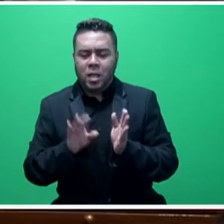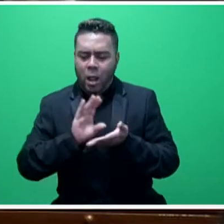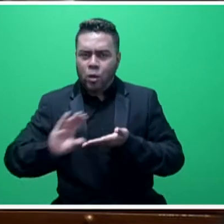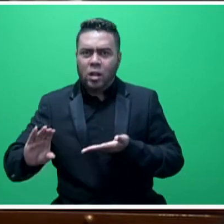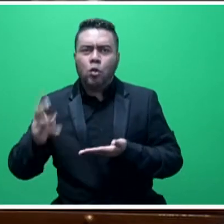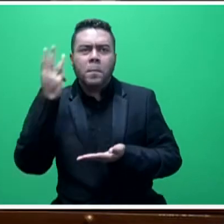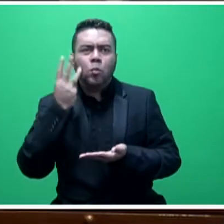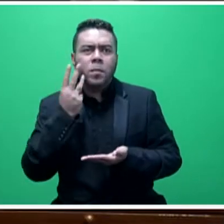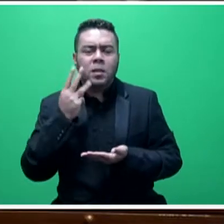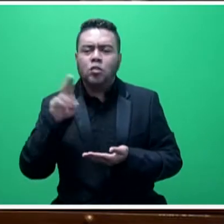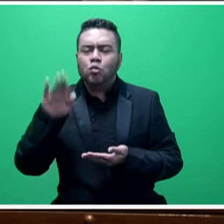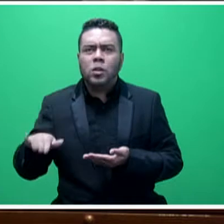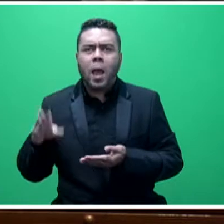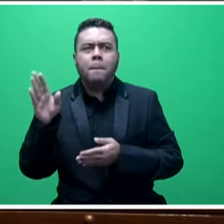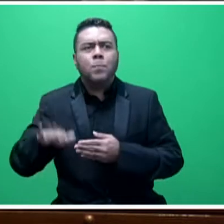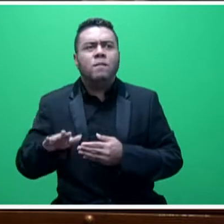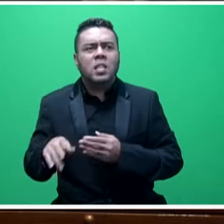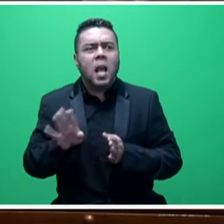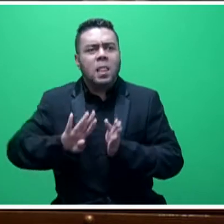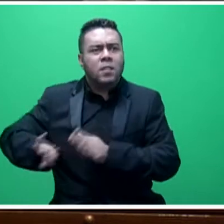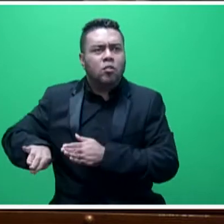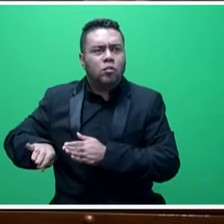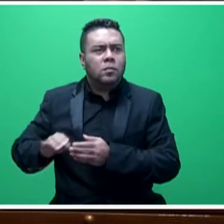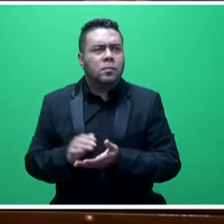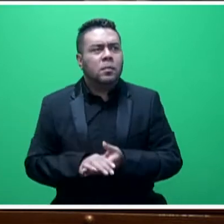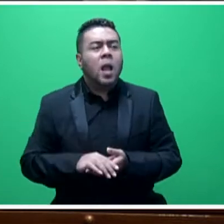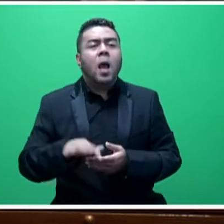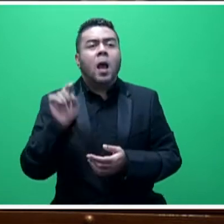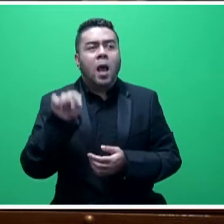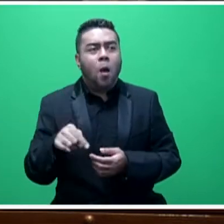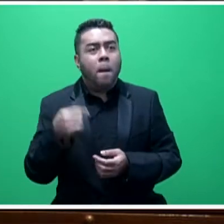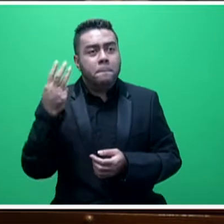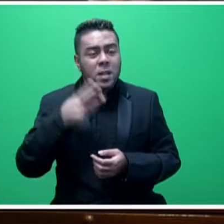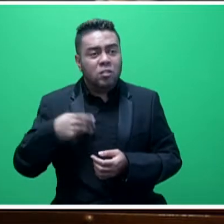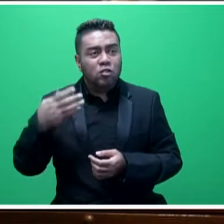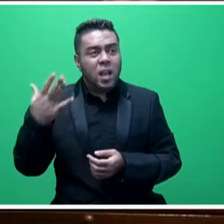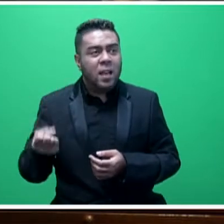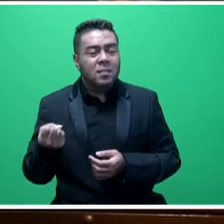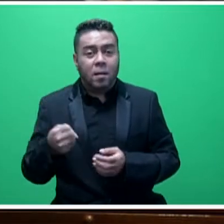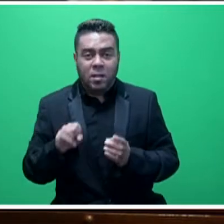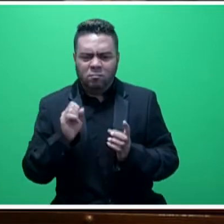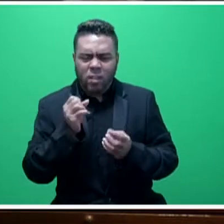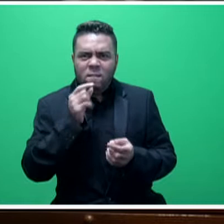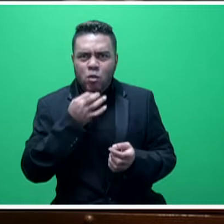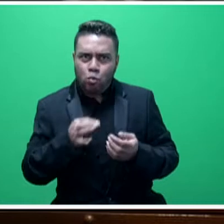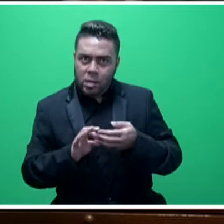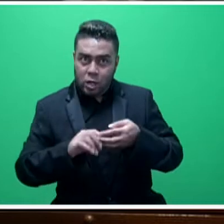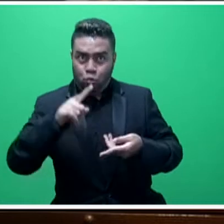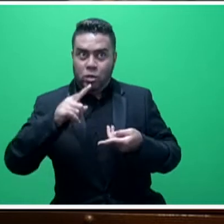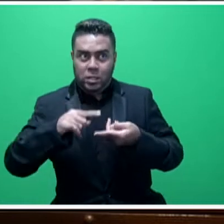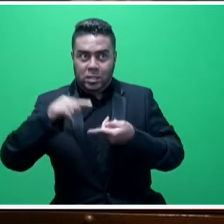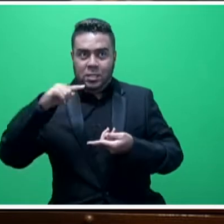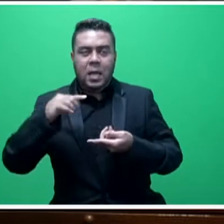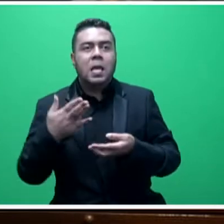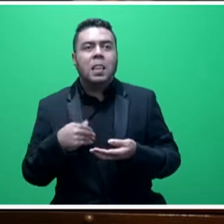for Women, Children and Poverty Alleviation. Our ministry has had several increases in the budget allocations for the past